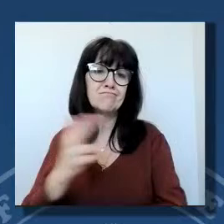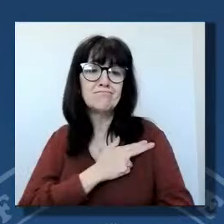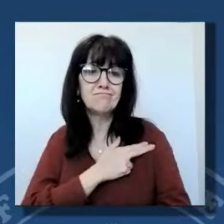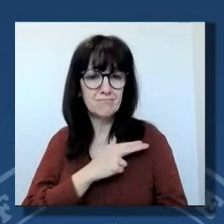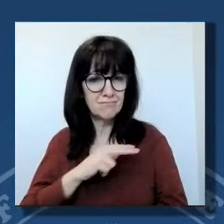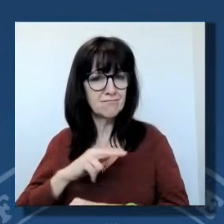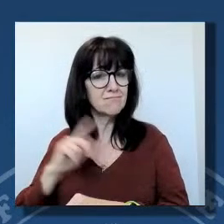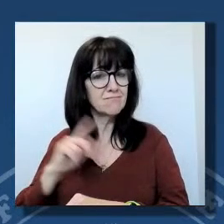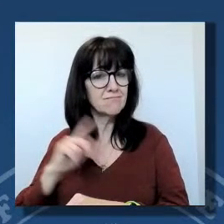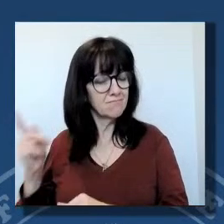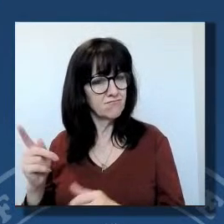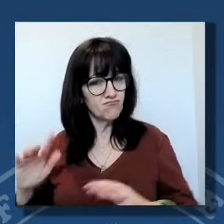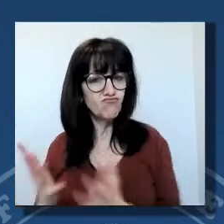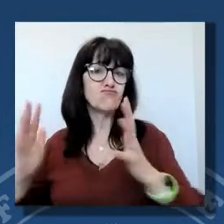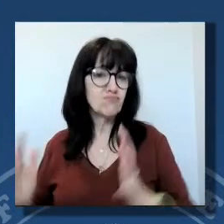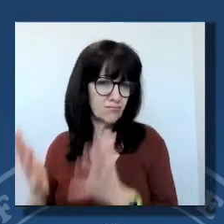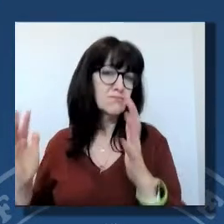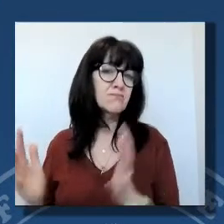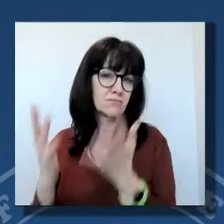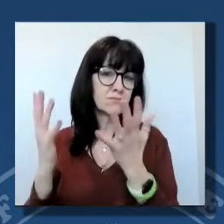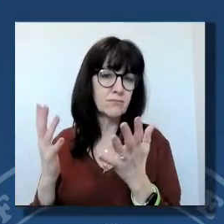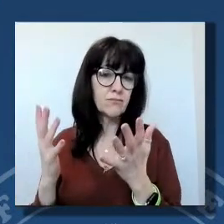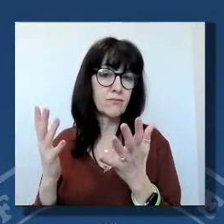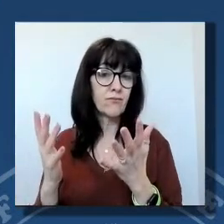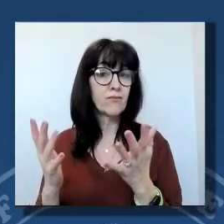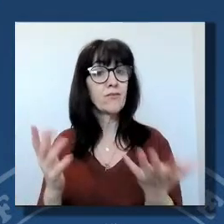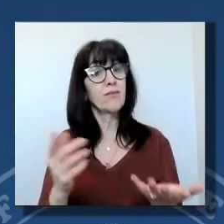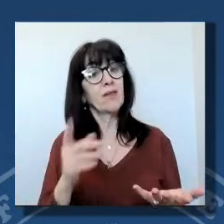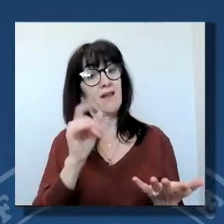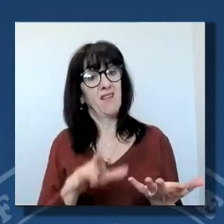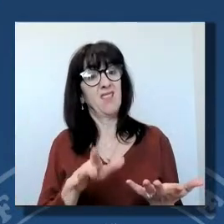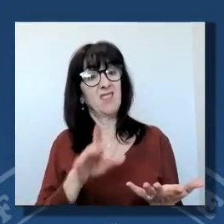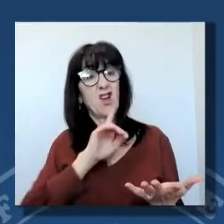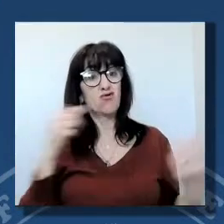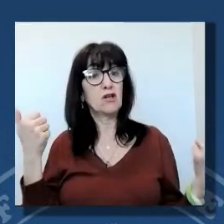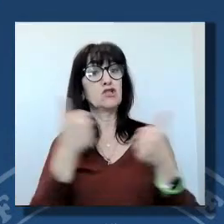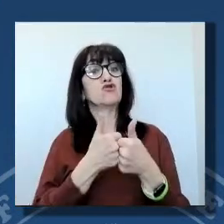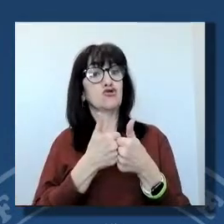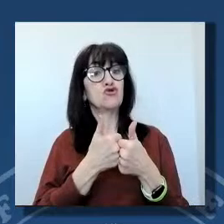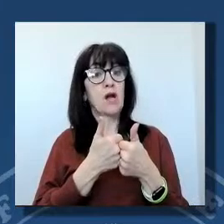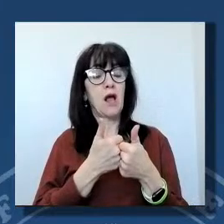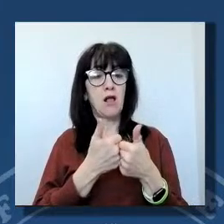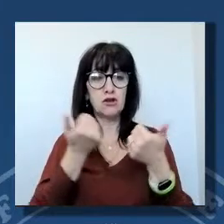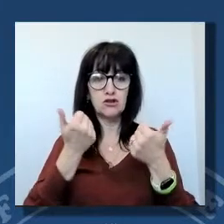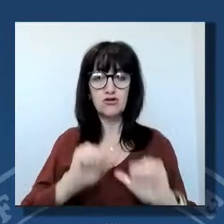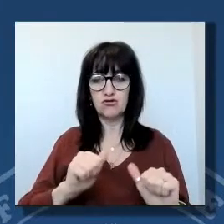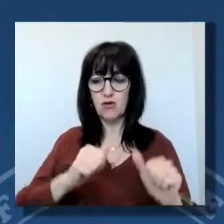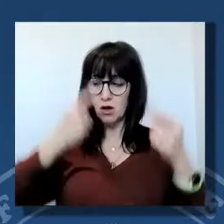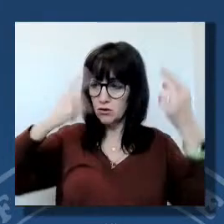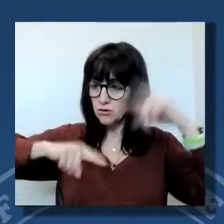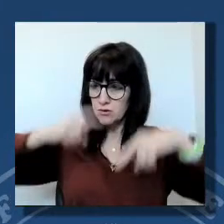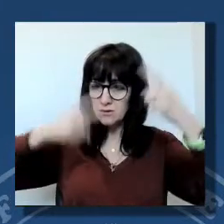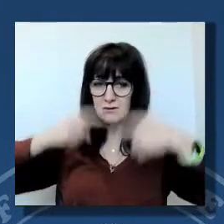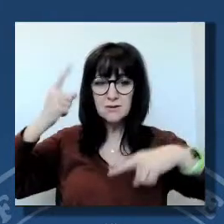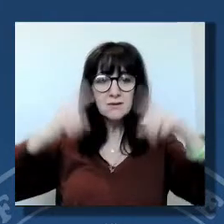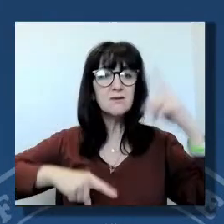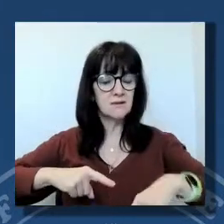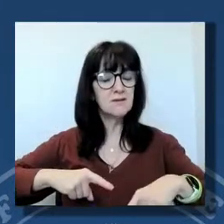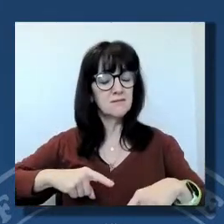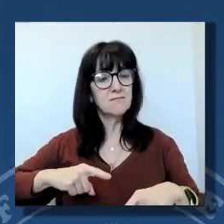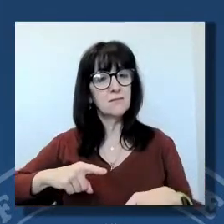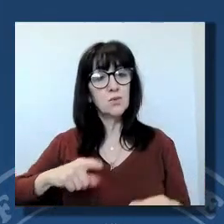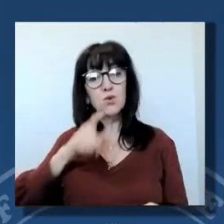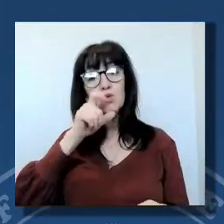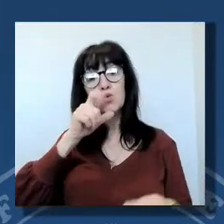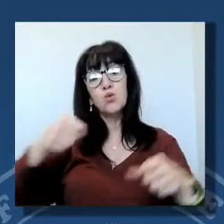we've had over the years is safety with those who ride motorcycles on our streets. And Danny Short,